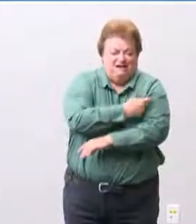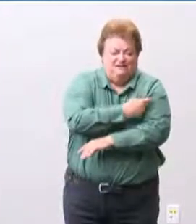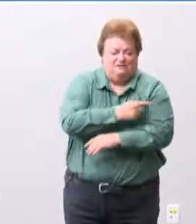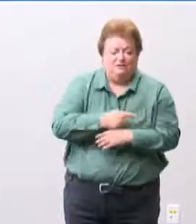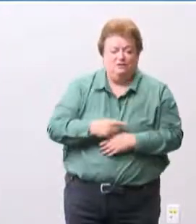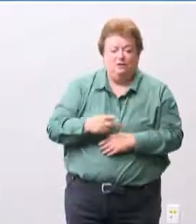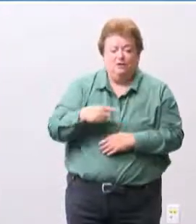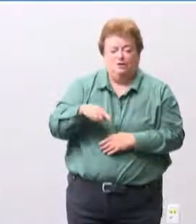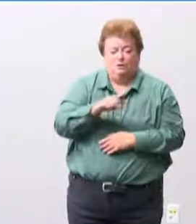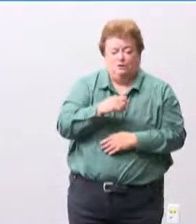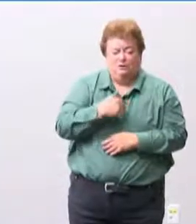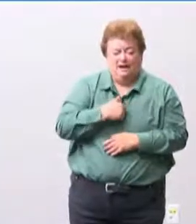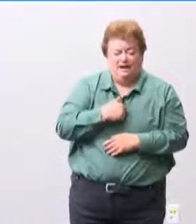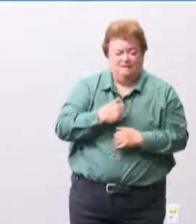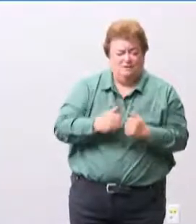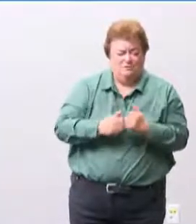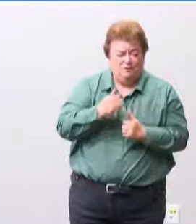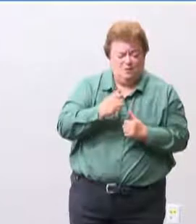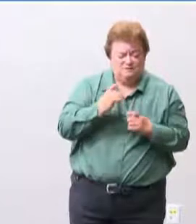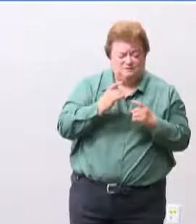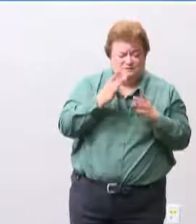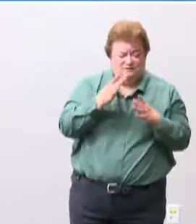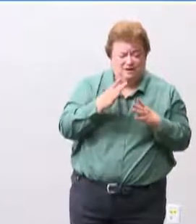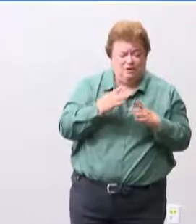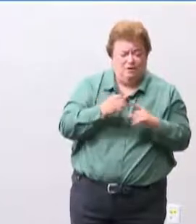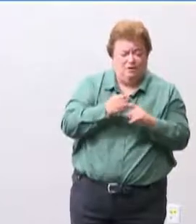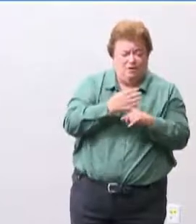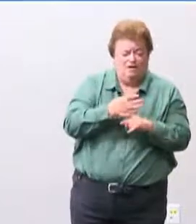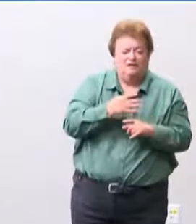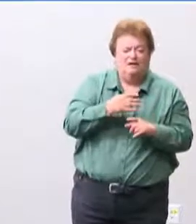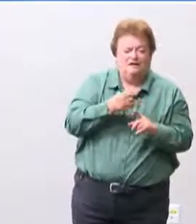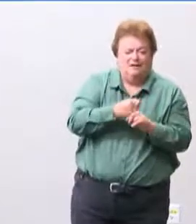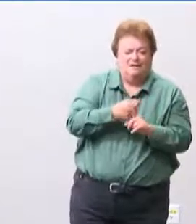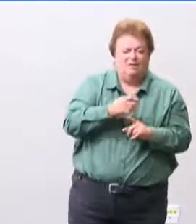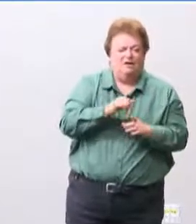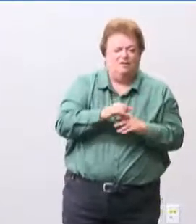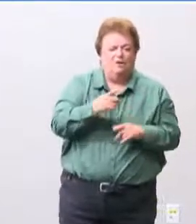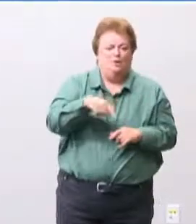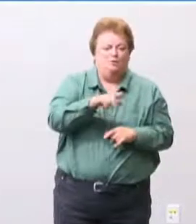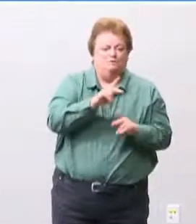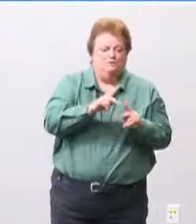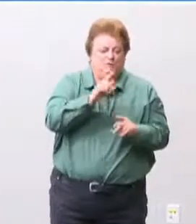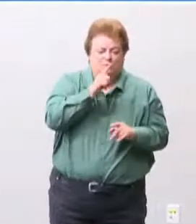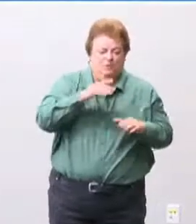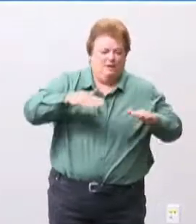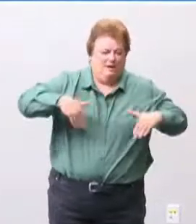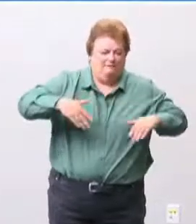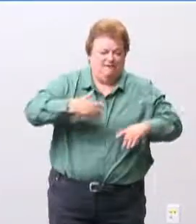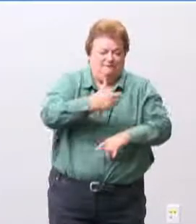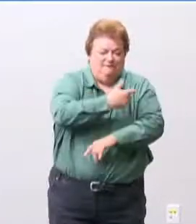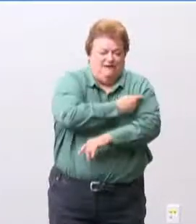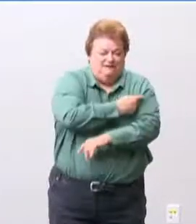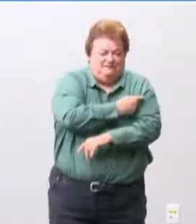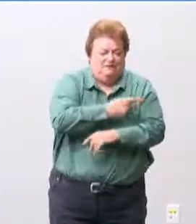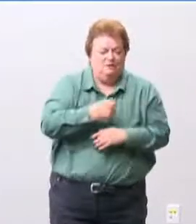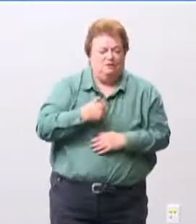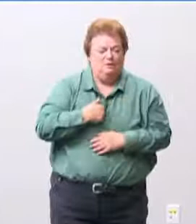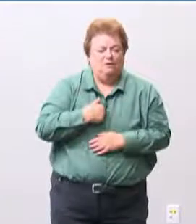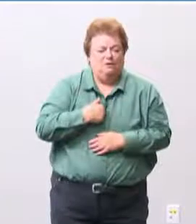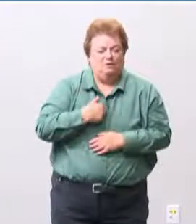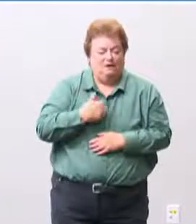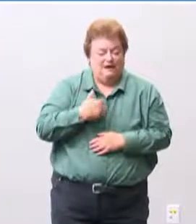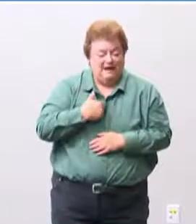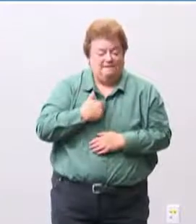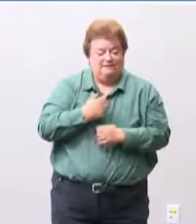of the most severe outcomes due to the Delta variant are people who are unvaccinated. We're fortunate to have safe and